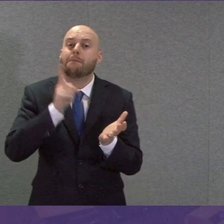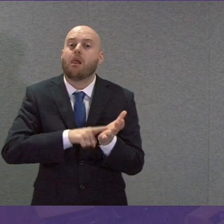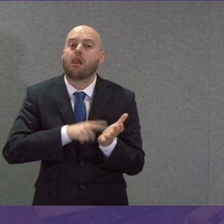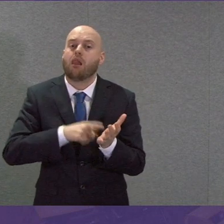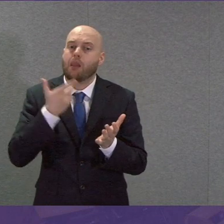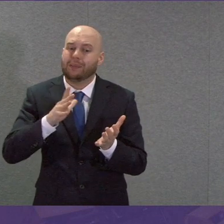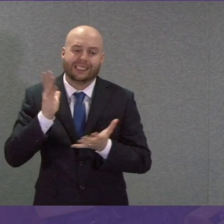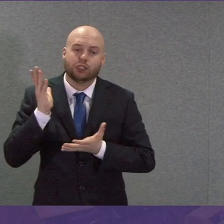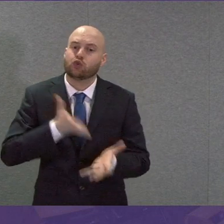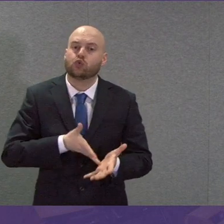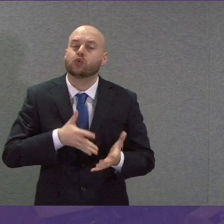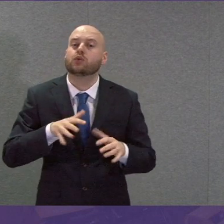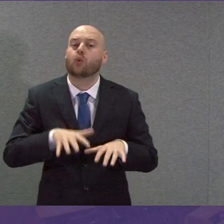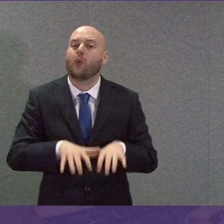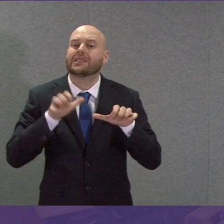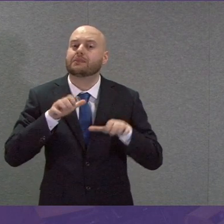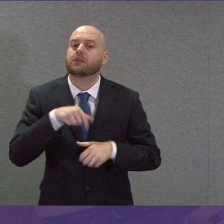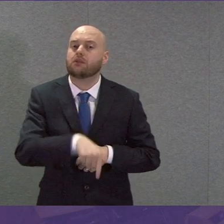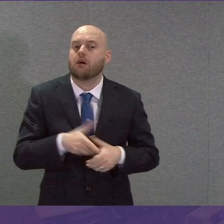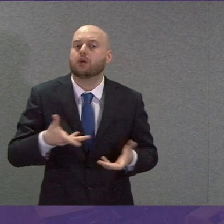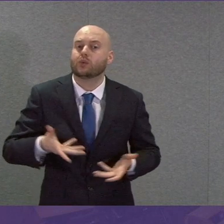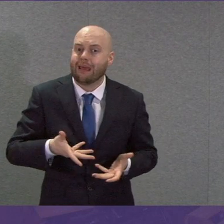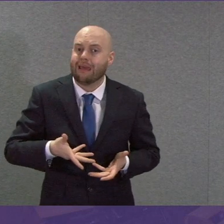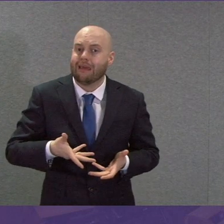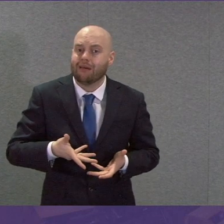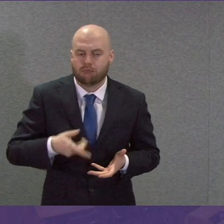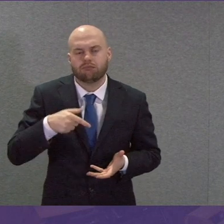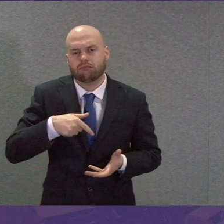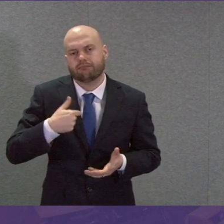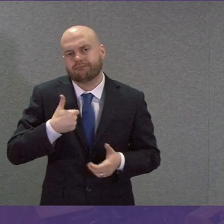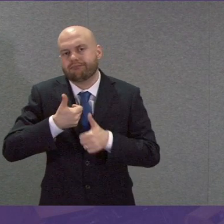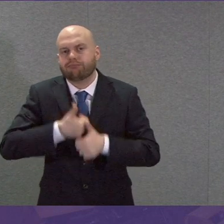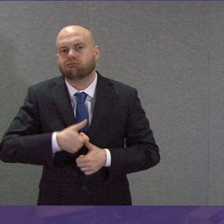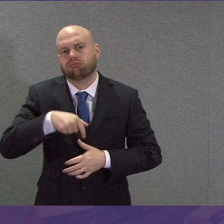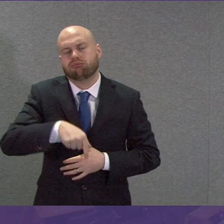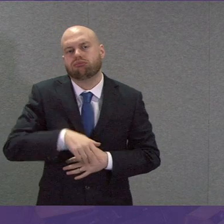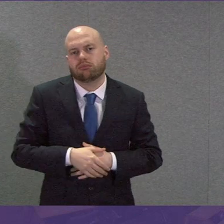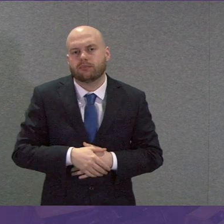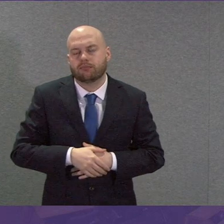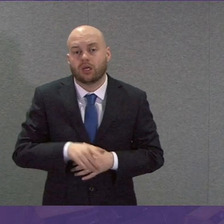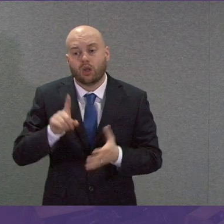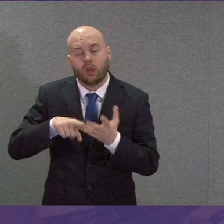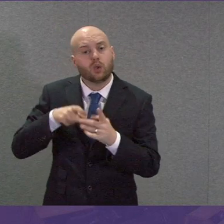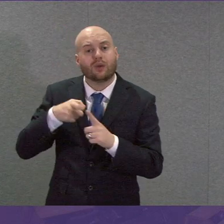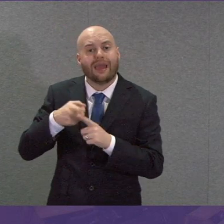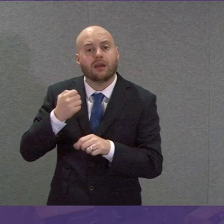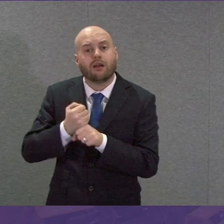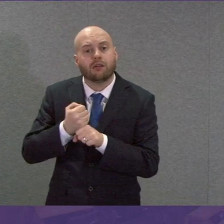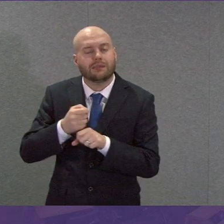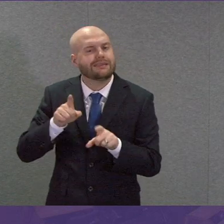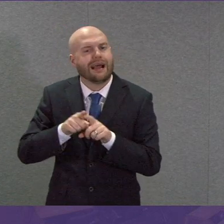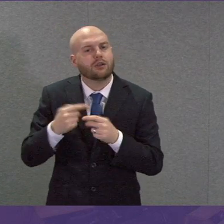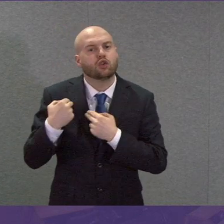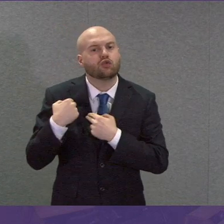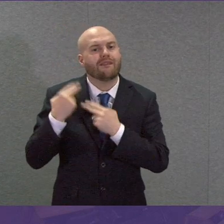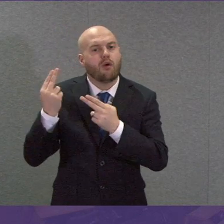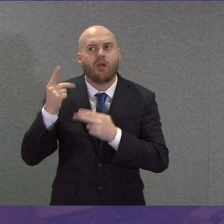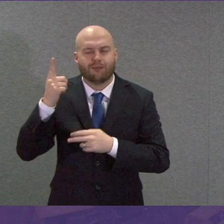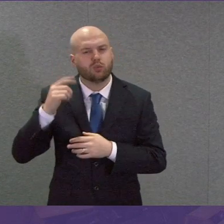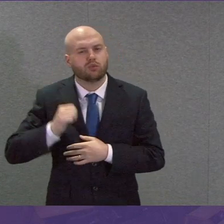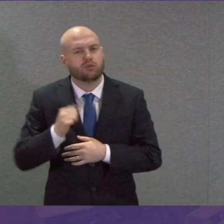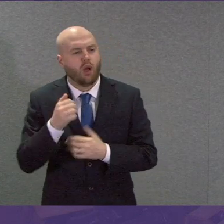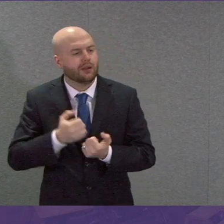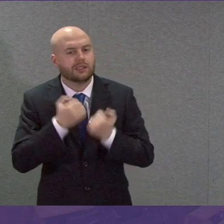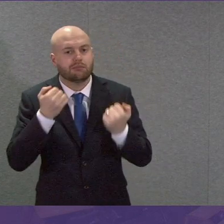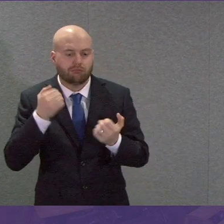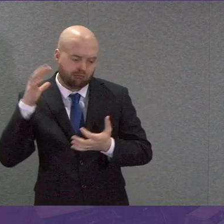Plan. It is the result of a great deal of intensive work between the UK Government and the devolved administrations, unique and